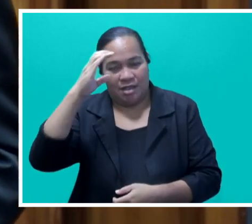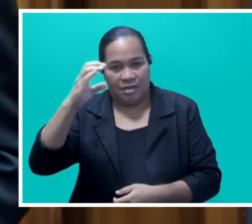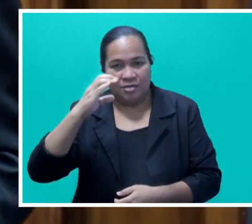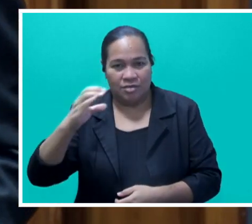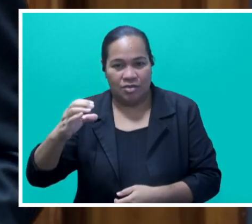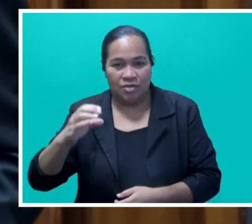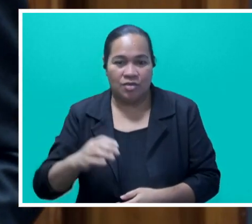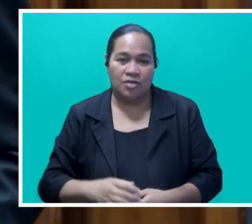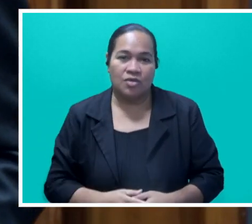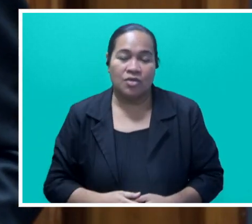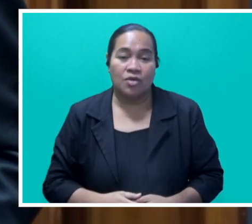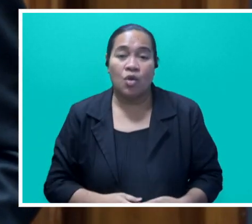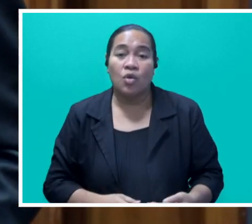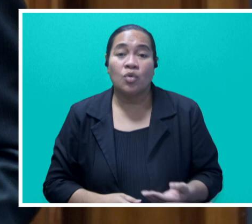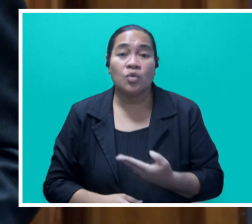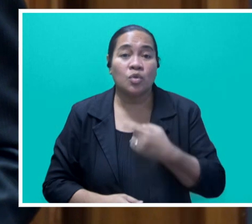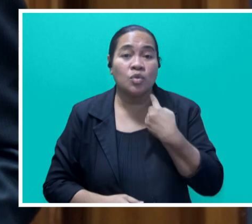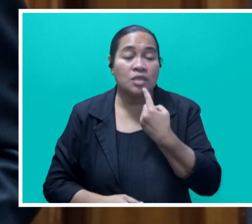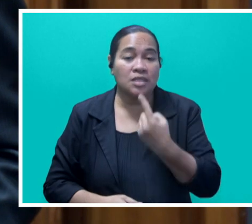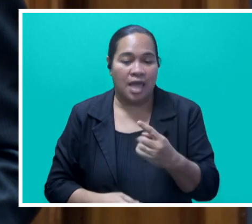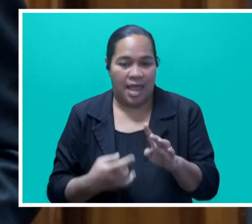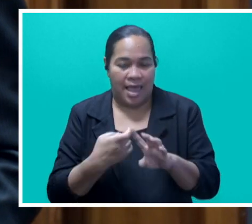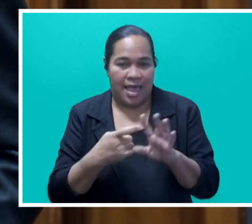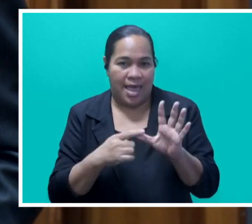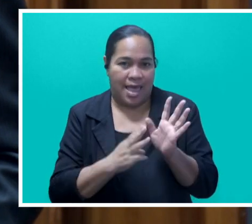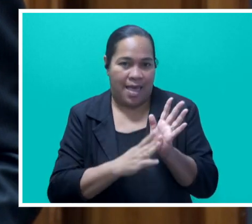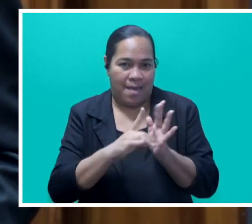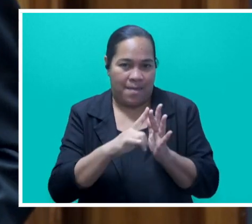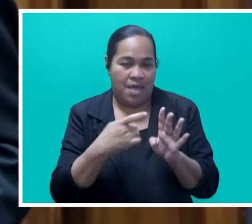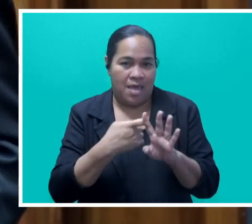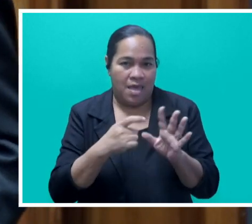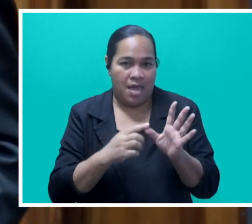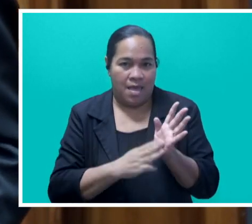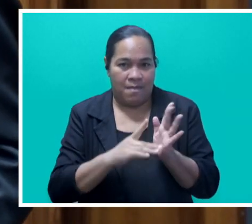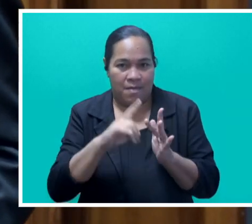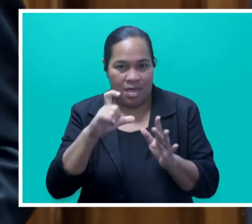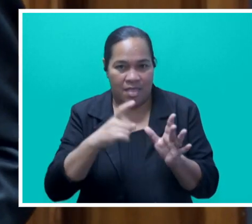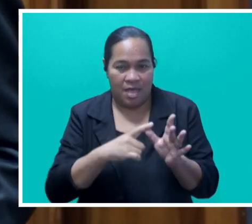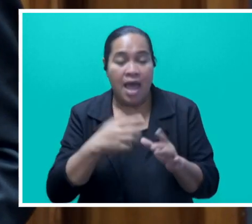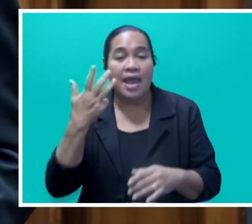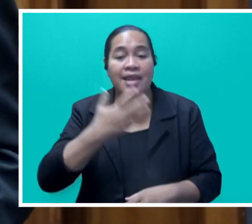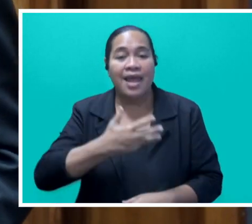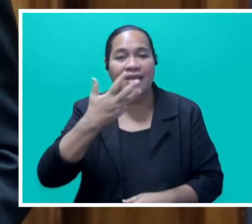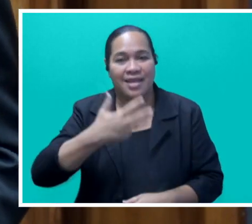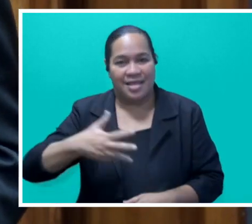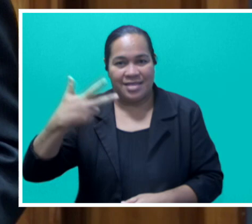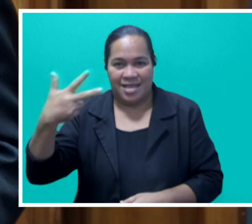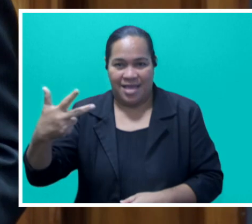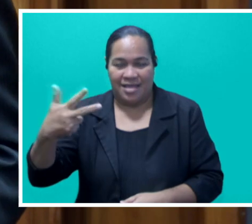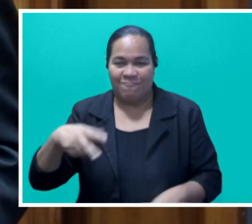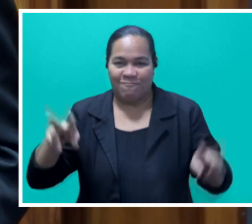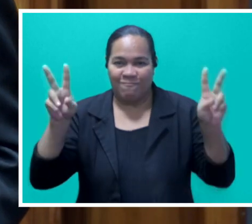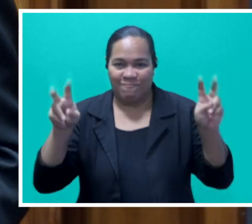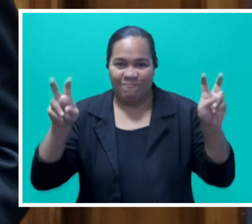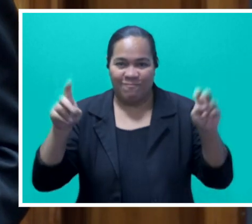Manoa Kamikamica, dated 24th July, 1998.